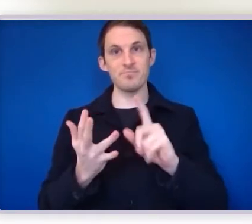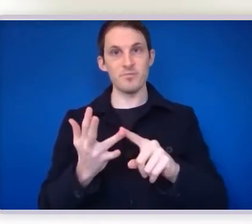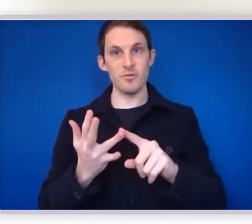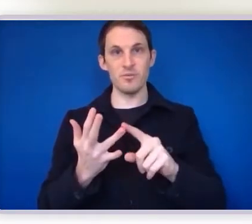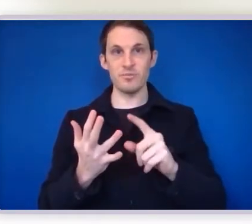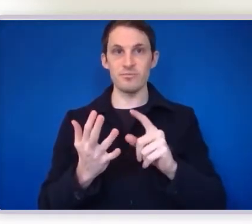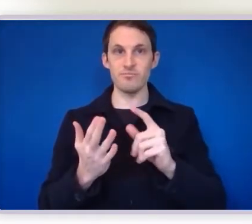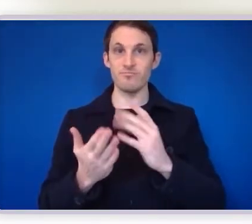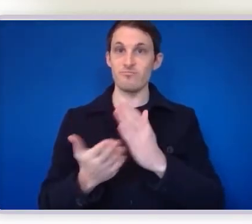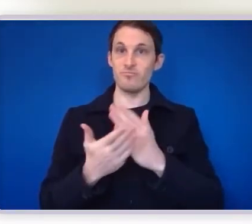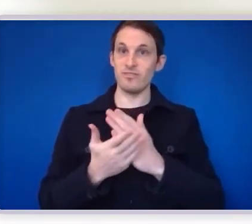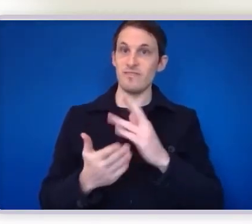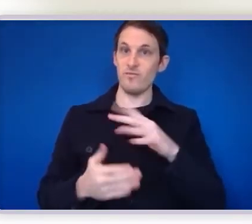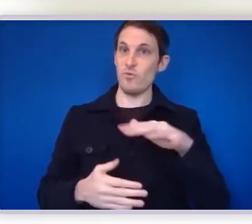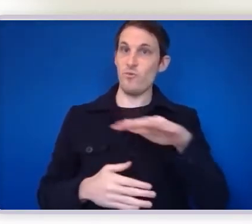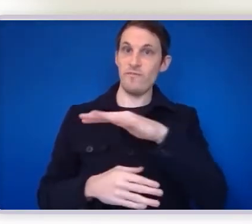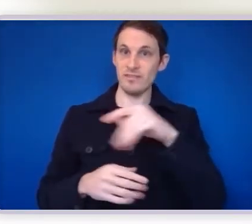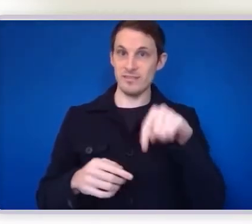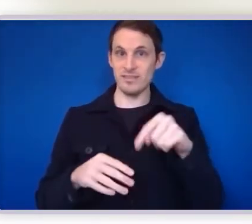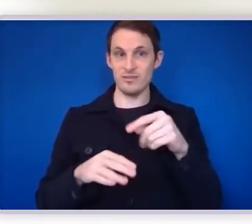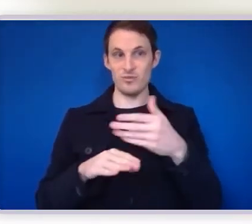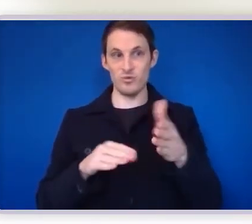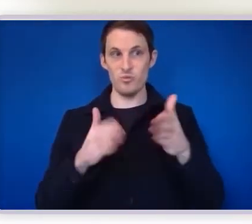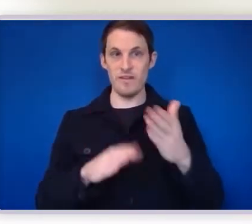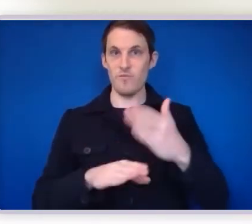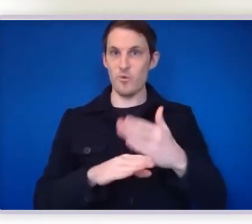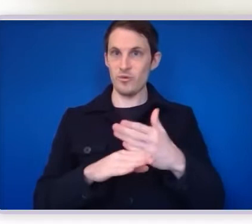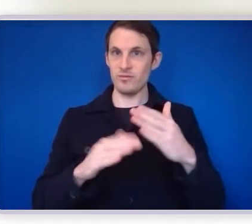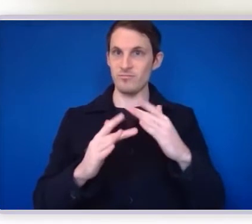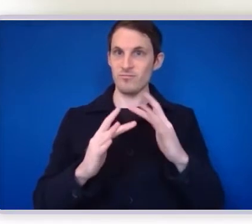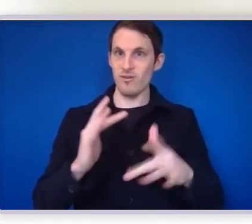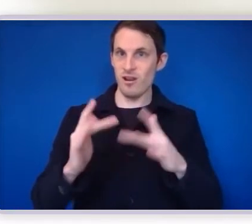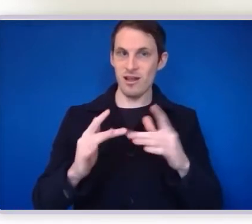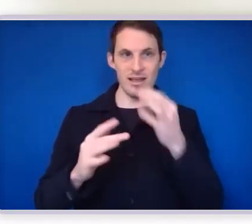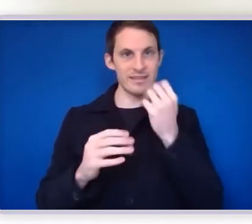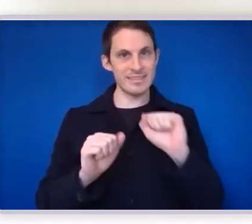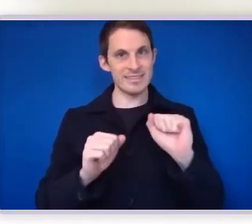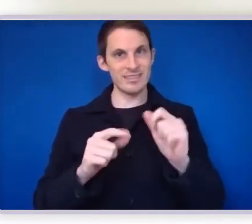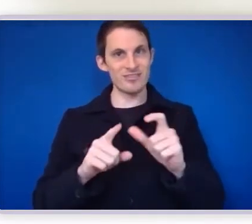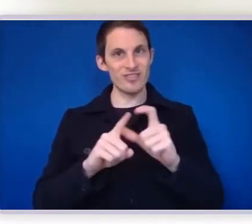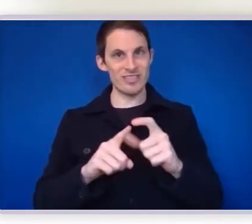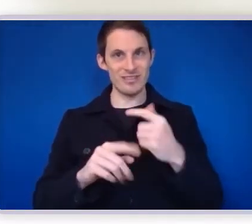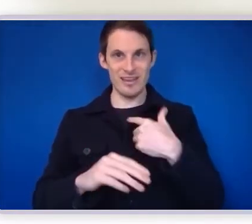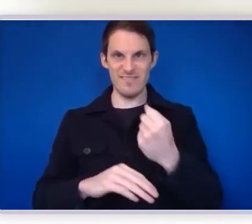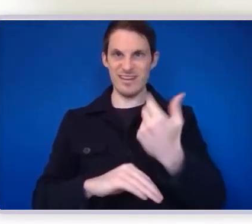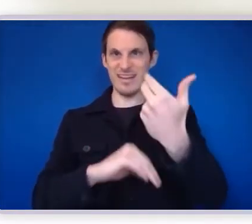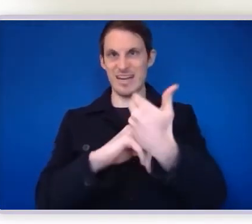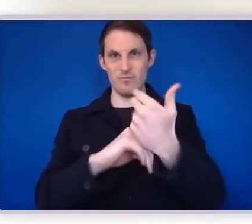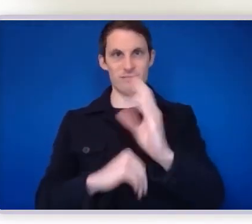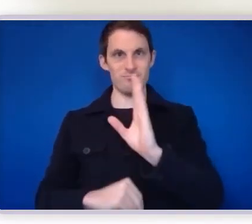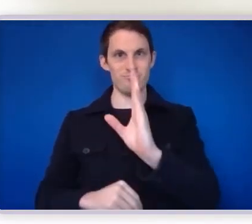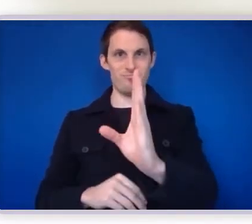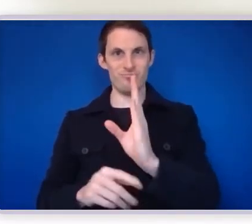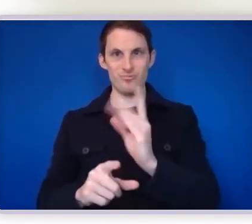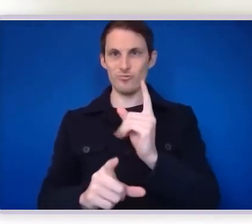all of us, this new way of working has its own challenges. But talking down a camera and